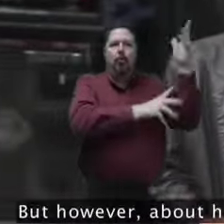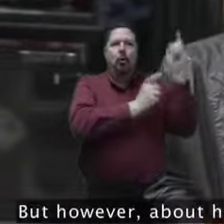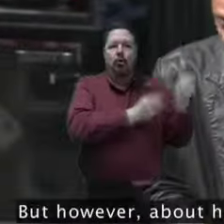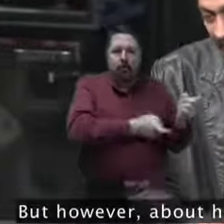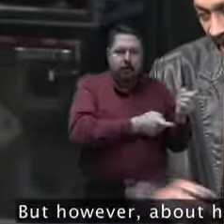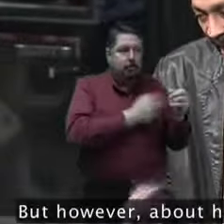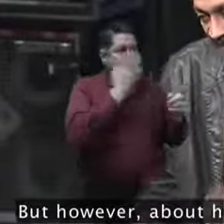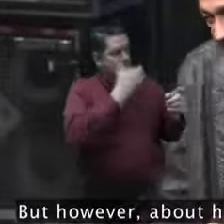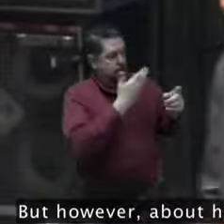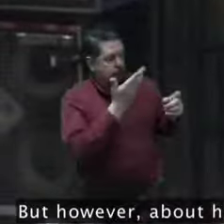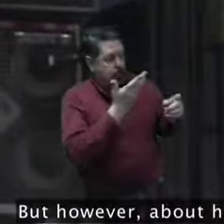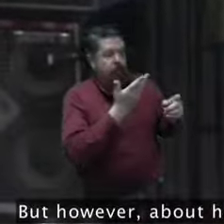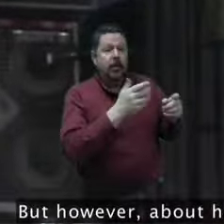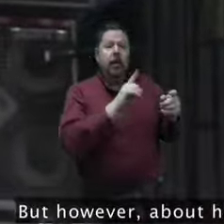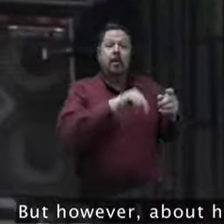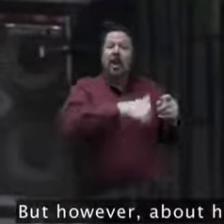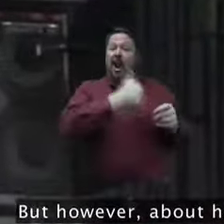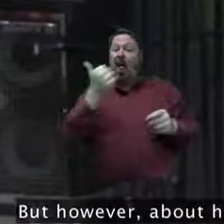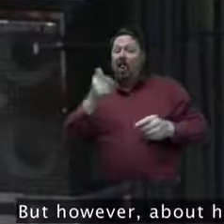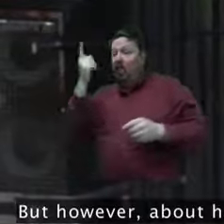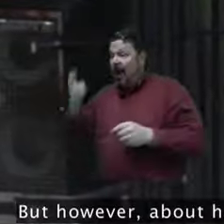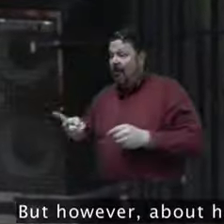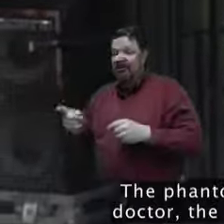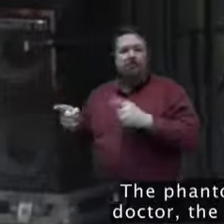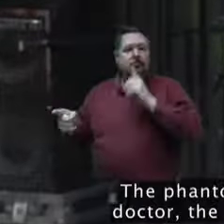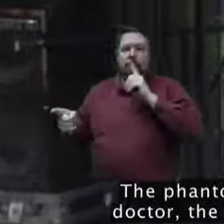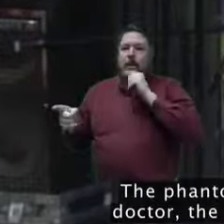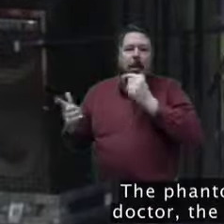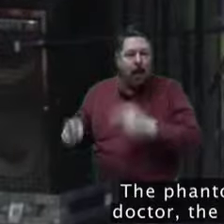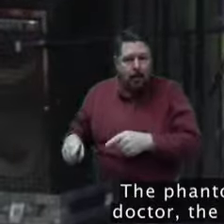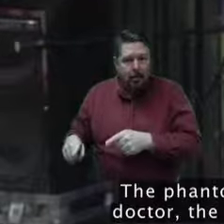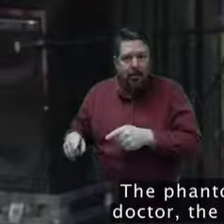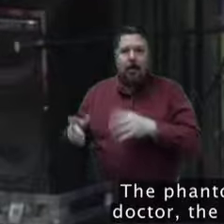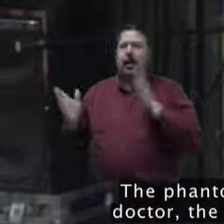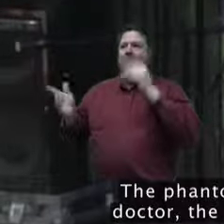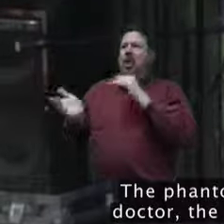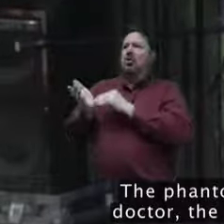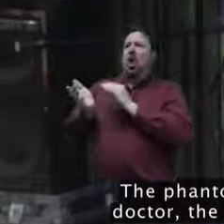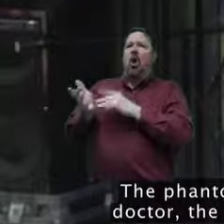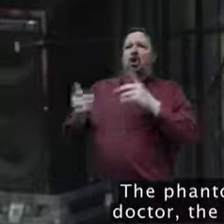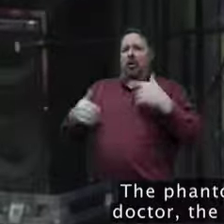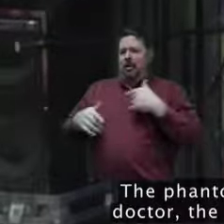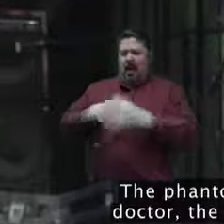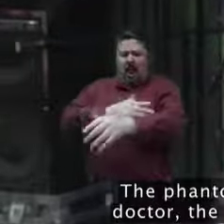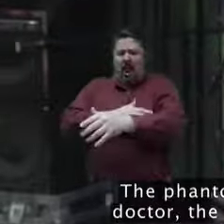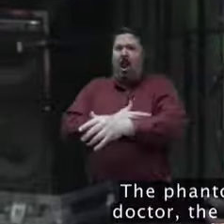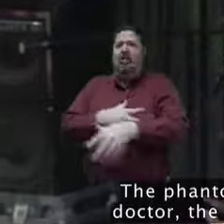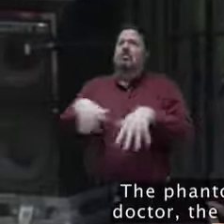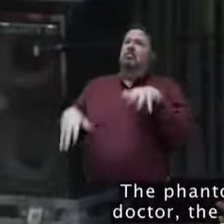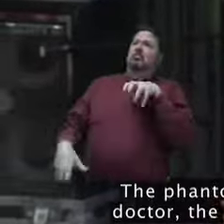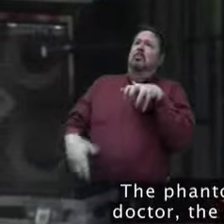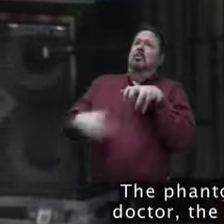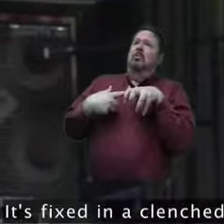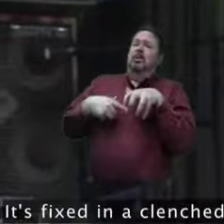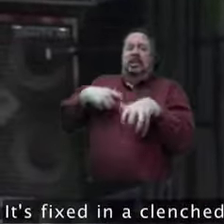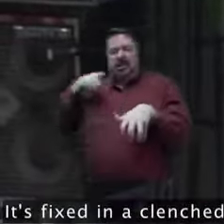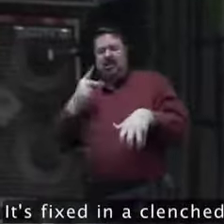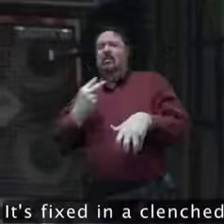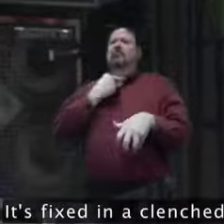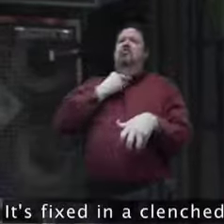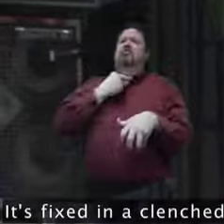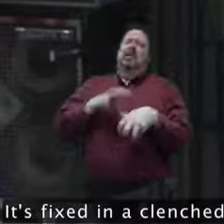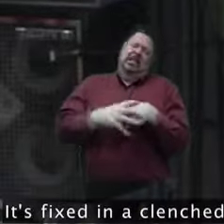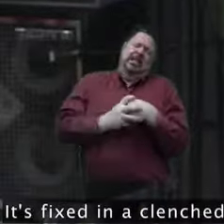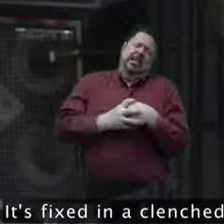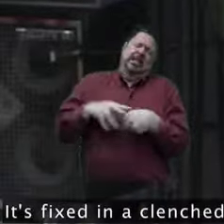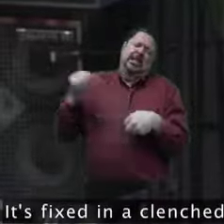But however, about half the patients, this doesn't happen. The phantom limb, they'll say, doctor, the phantom limb is paralyzed. It's fixed